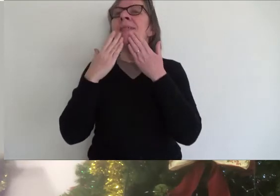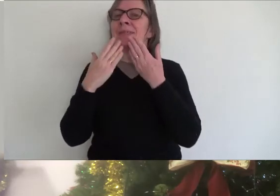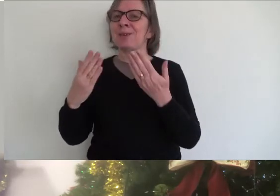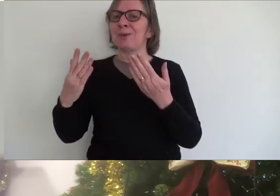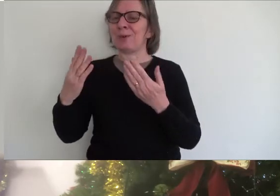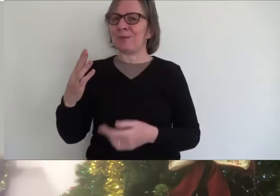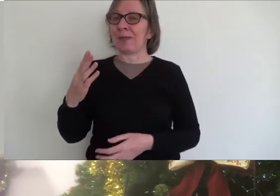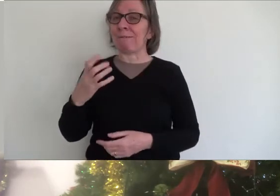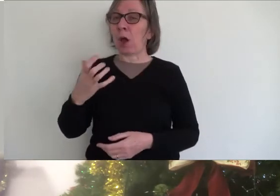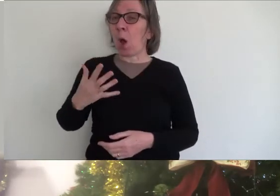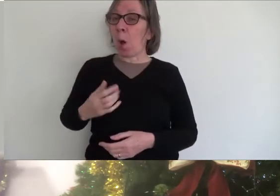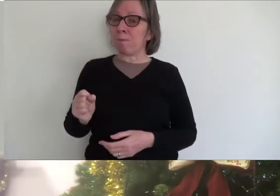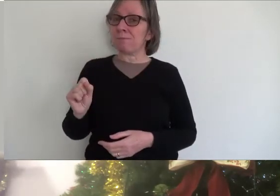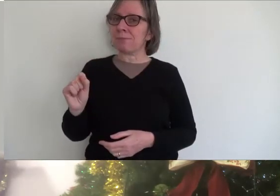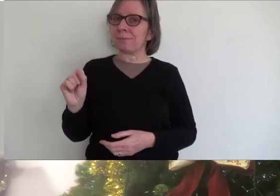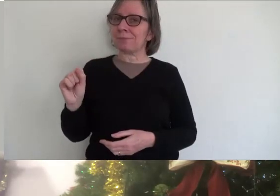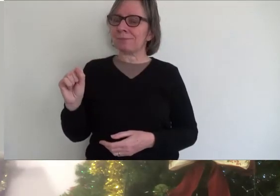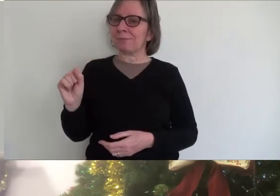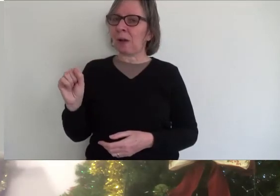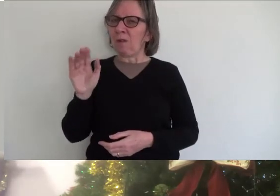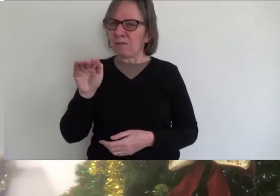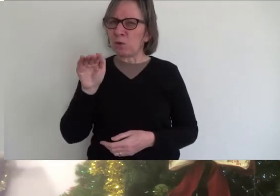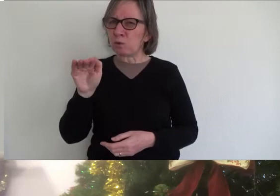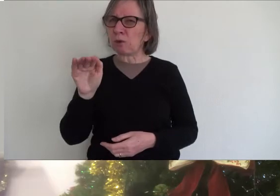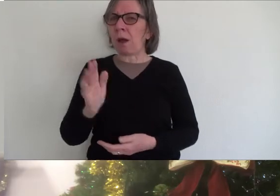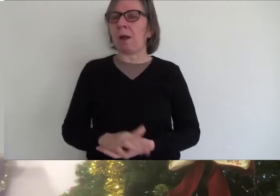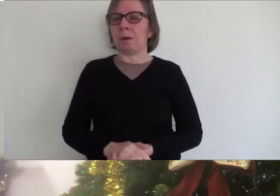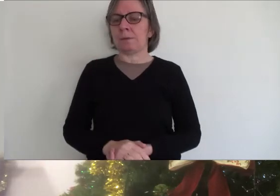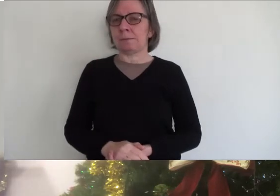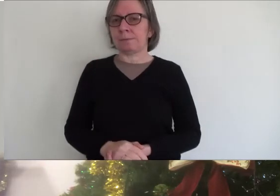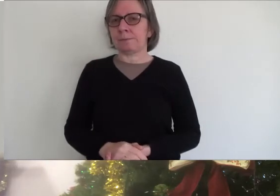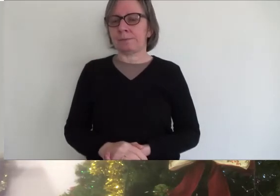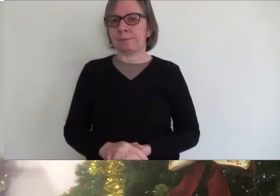that he'll be working in our lives in the future.